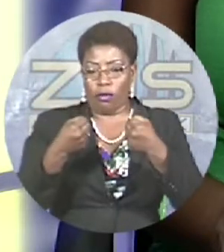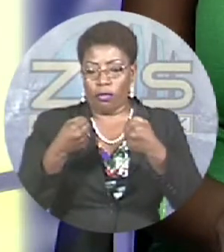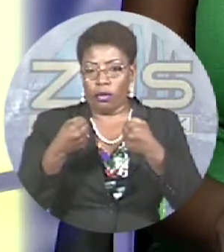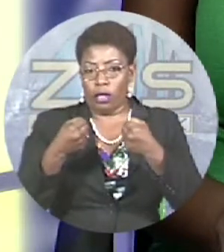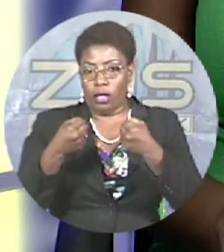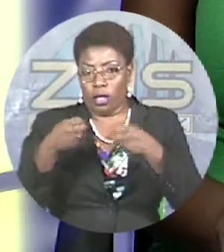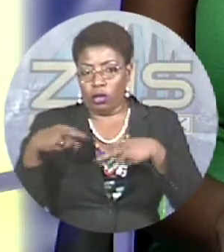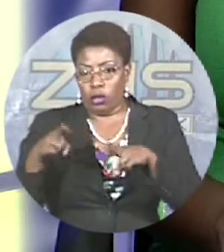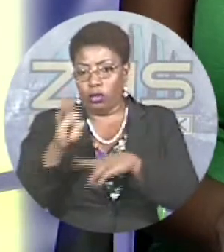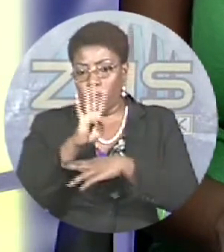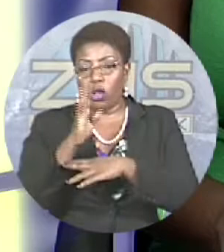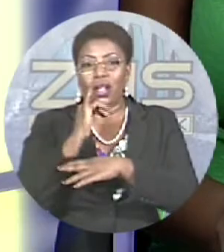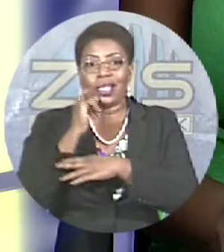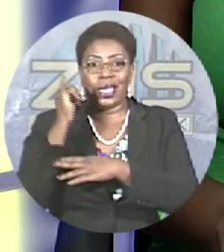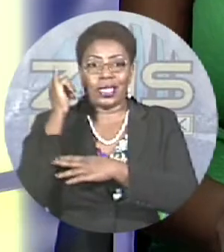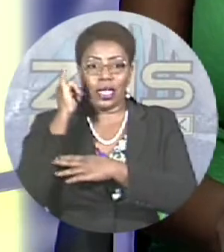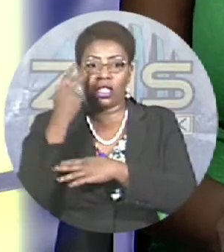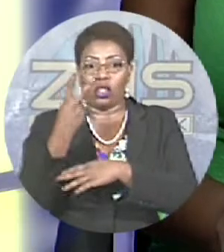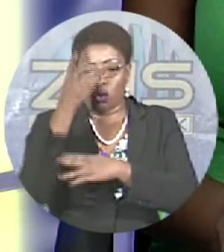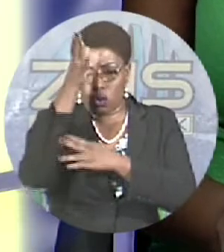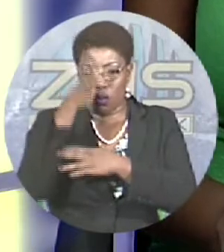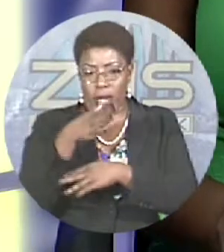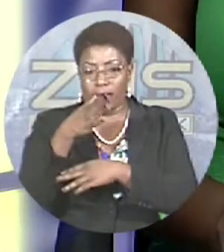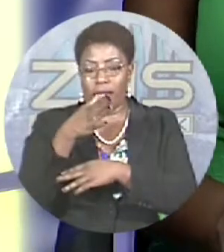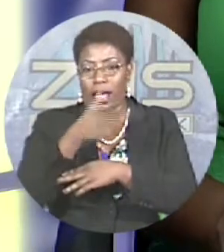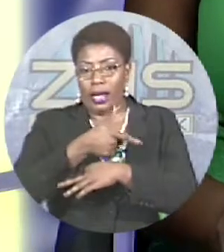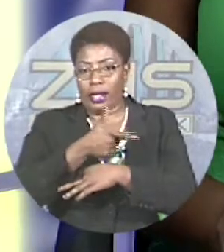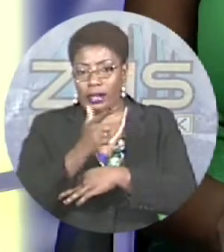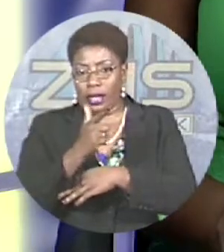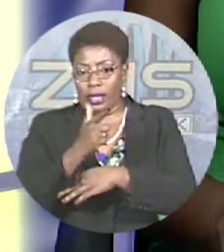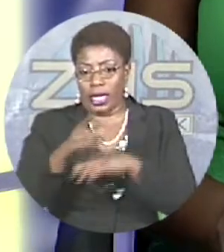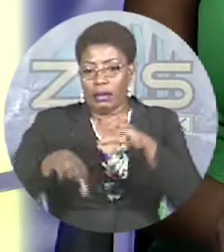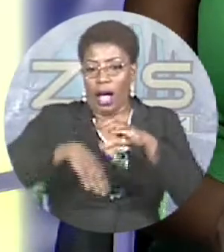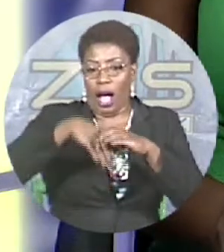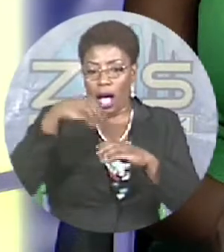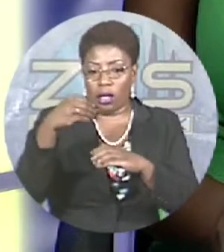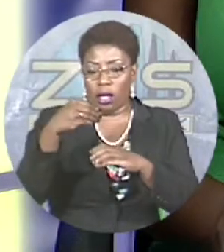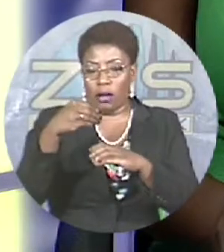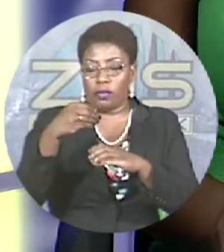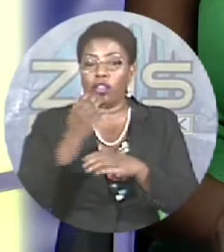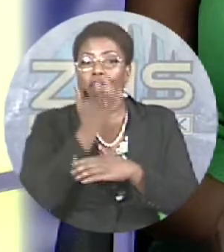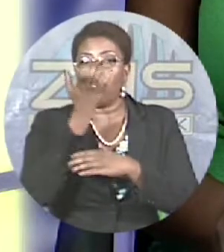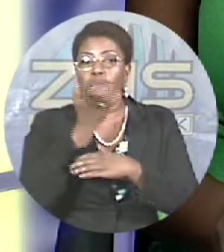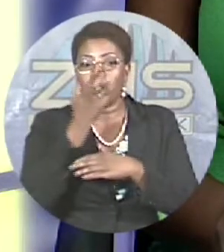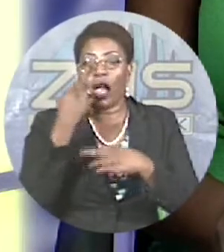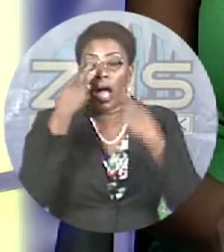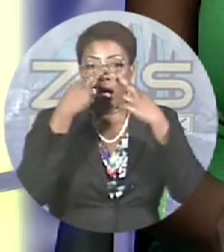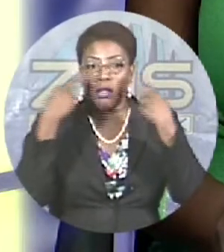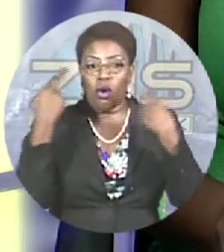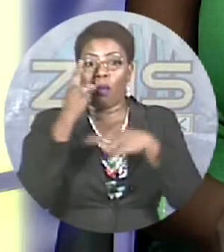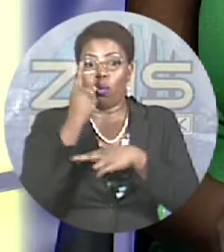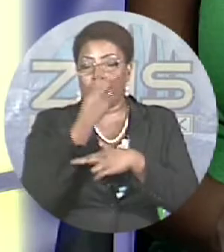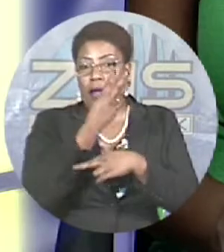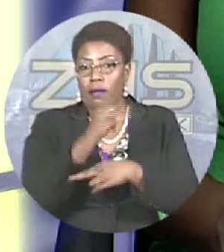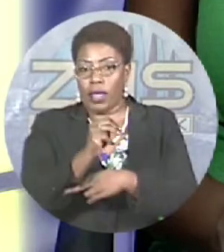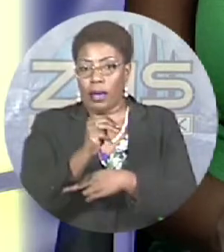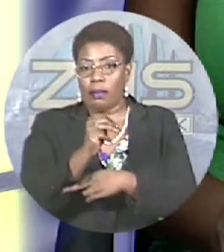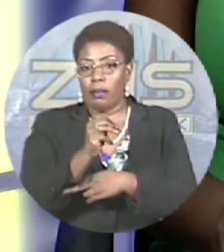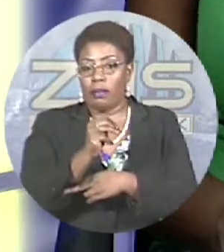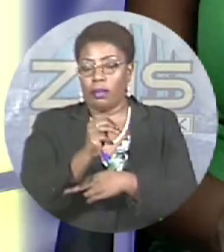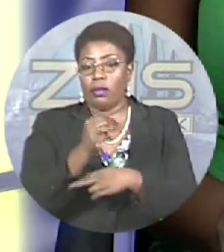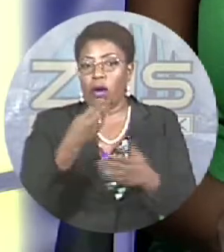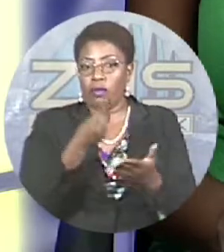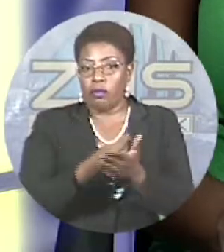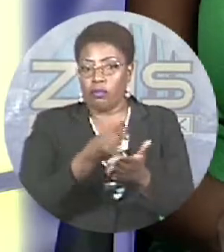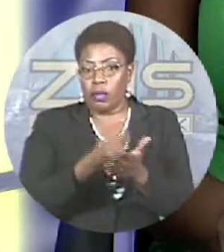around 4 o'clock yesterday when two men armed with handguns emerged from nearby bushes and robbed one of them of a large sum of money